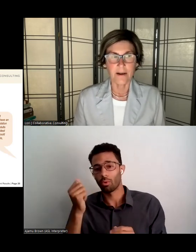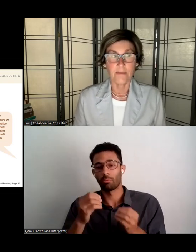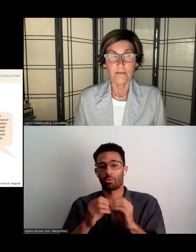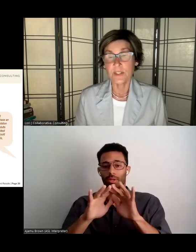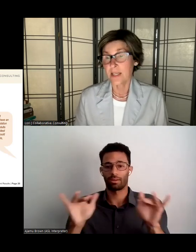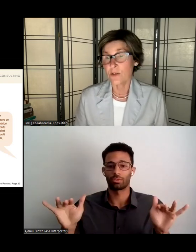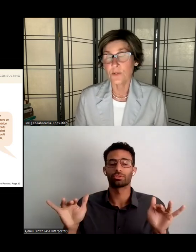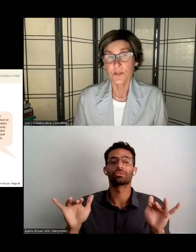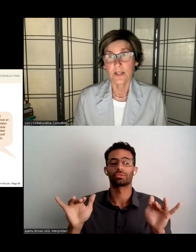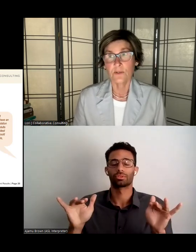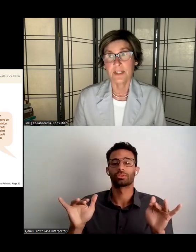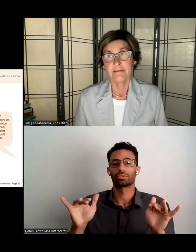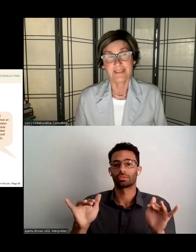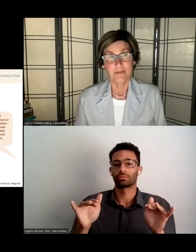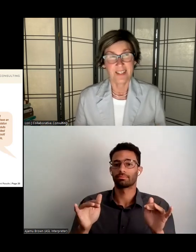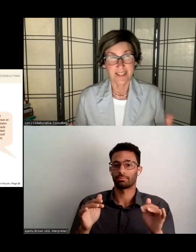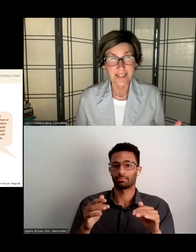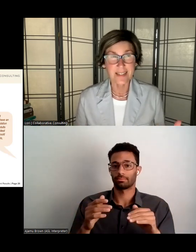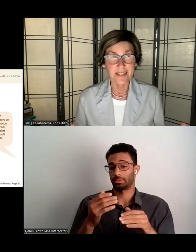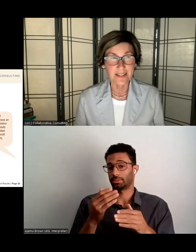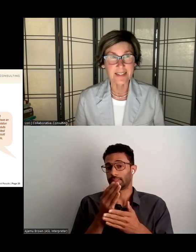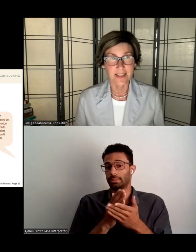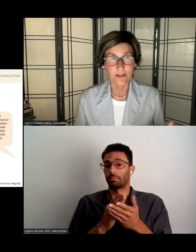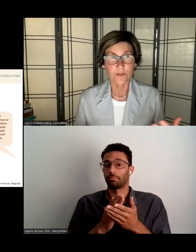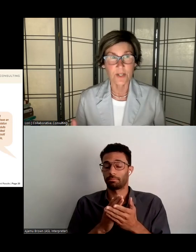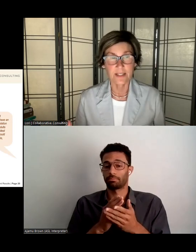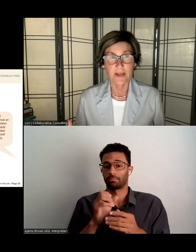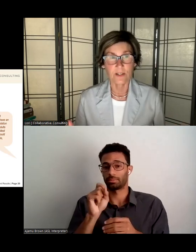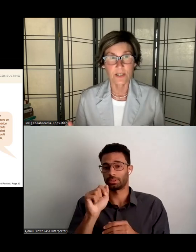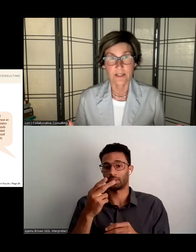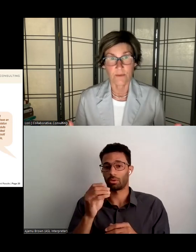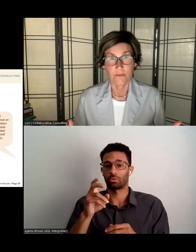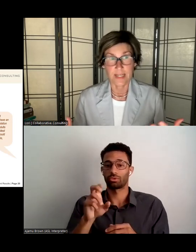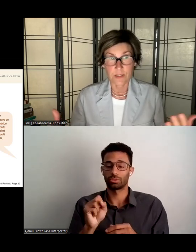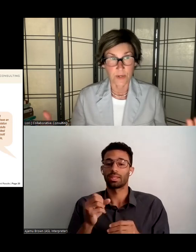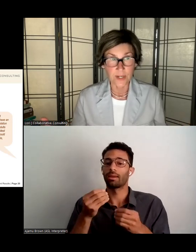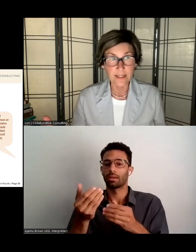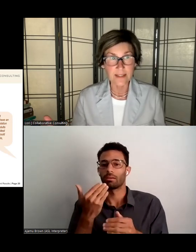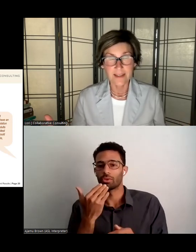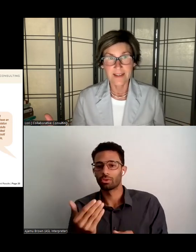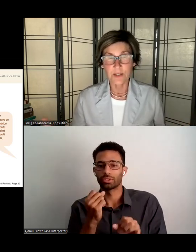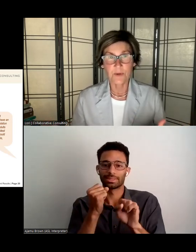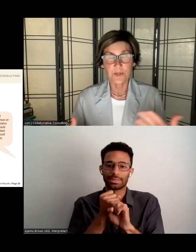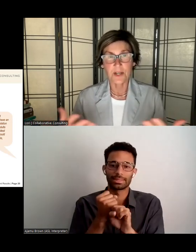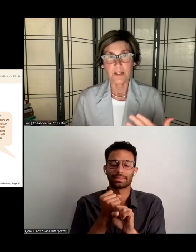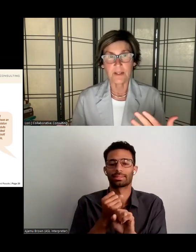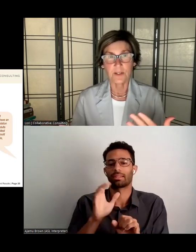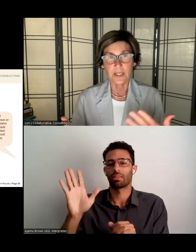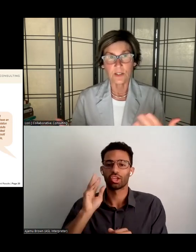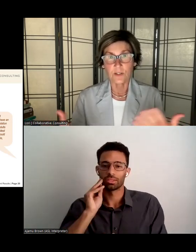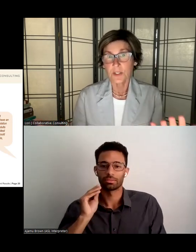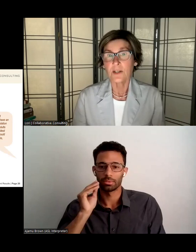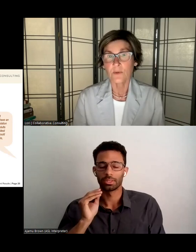statistics. Stakeholders not only gave statistics on this, they also talked about just their experience. Someone was talking